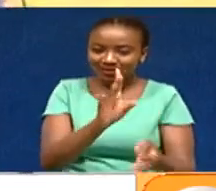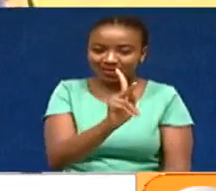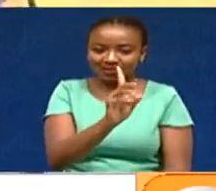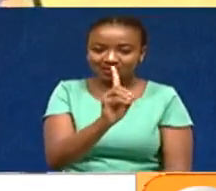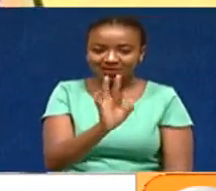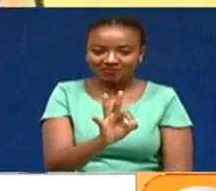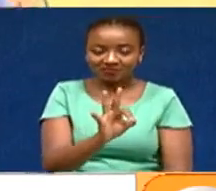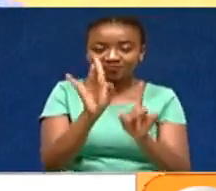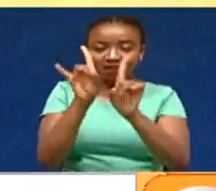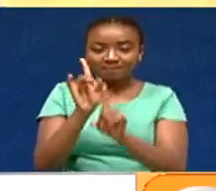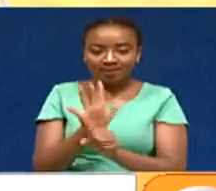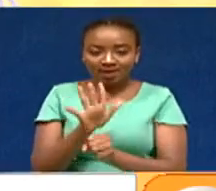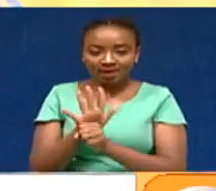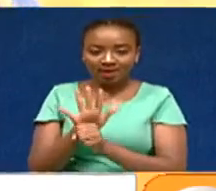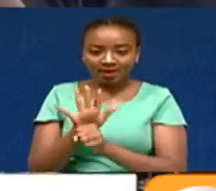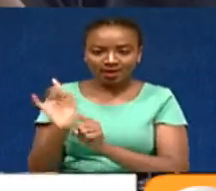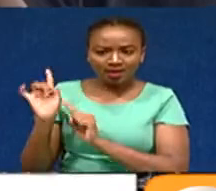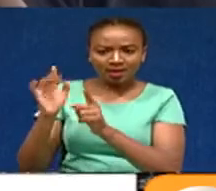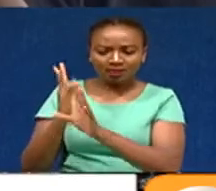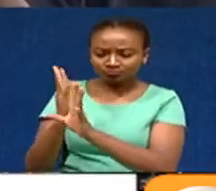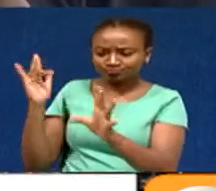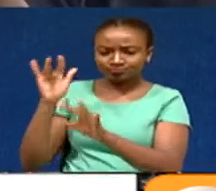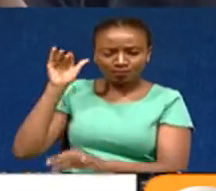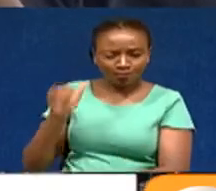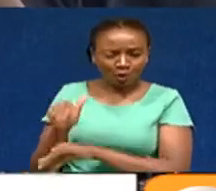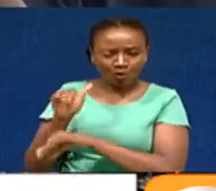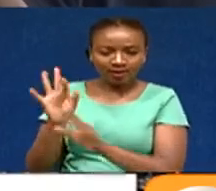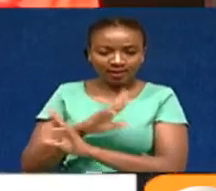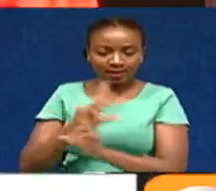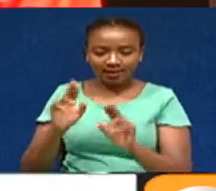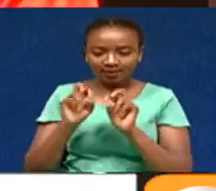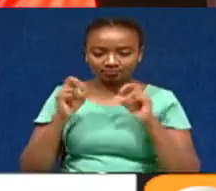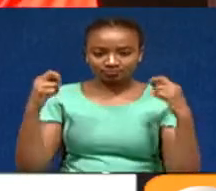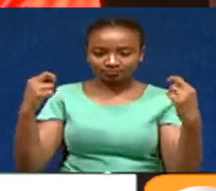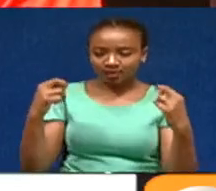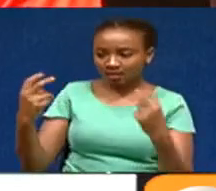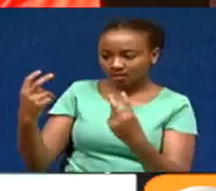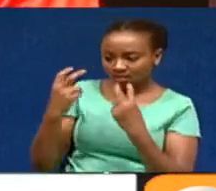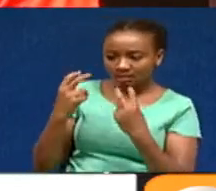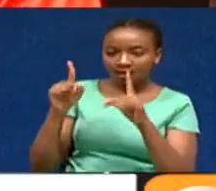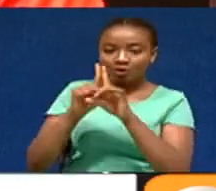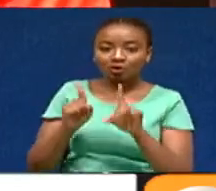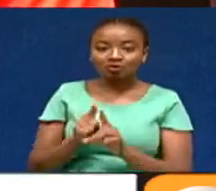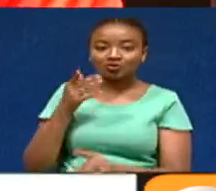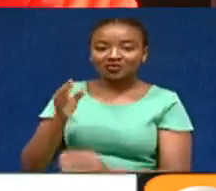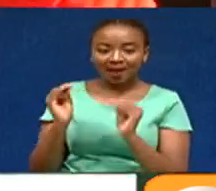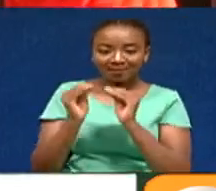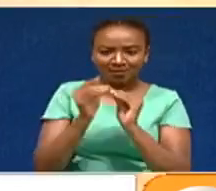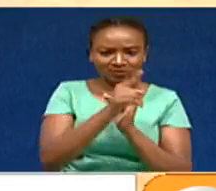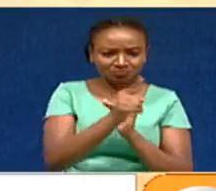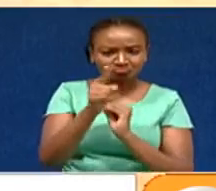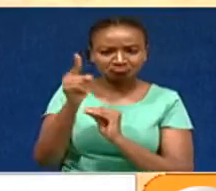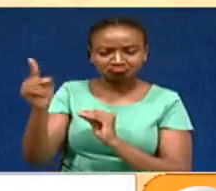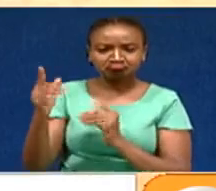forces. Many showing up early, ready to face the set selection criteria. And in the open fields, they met officers who